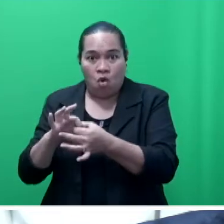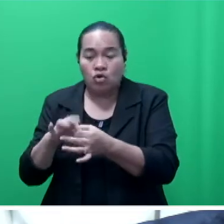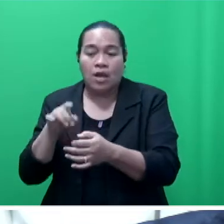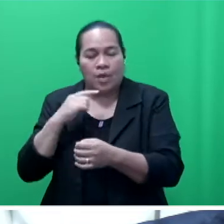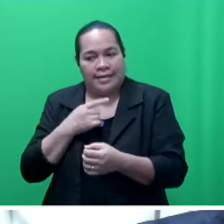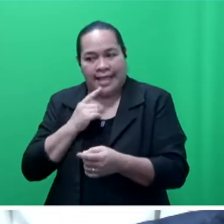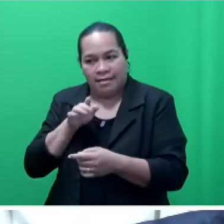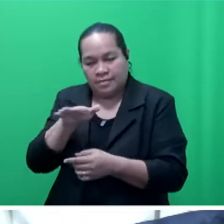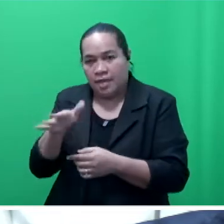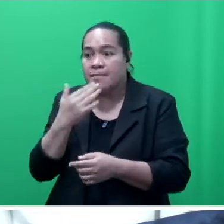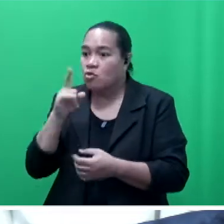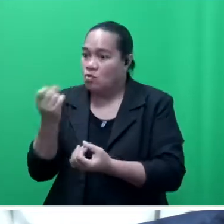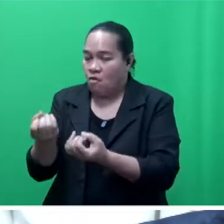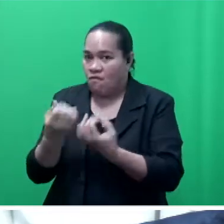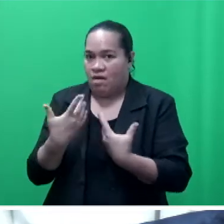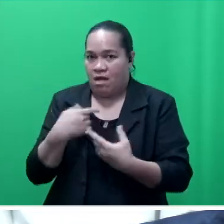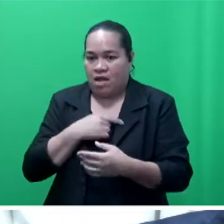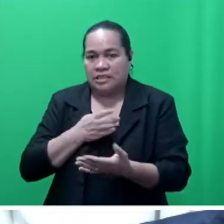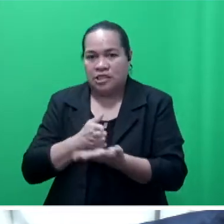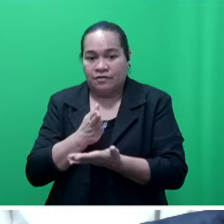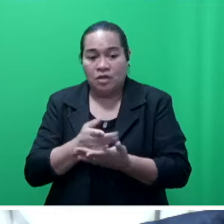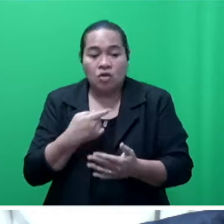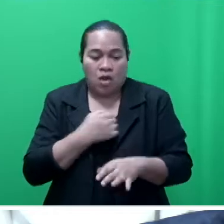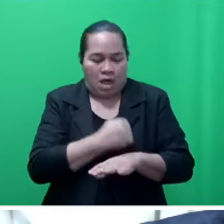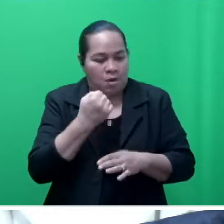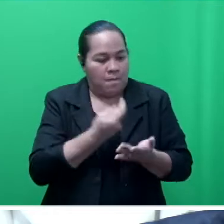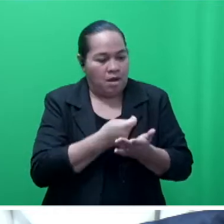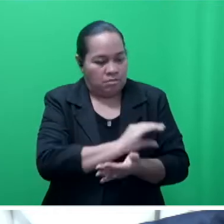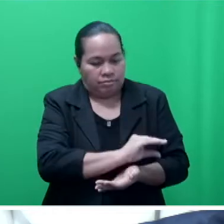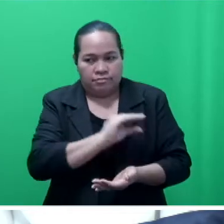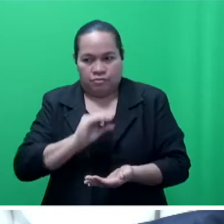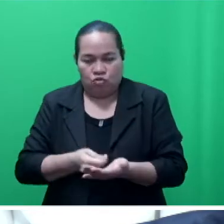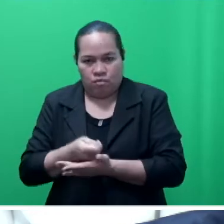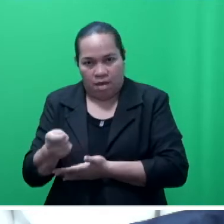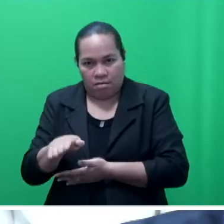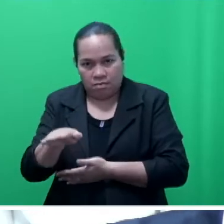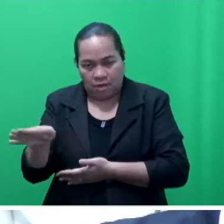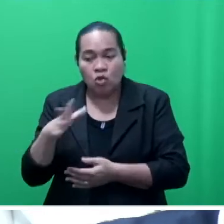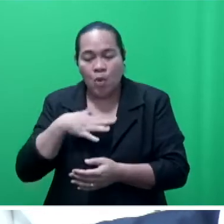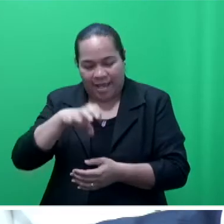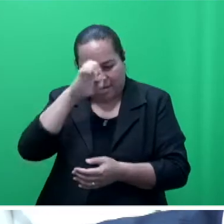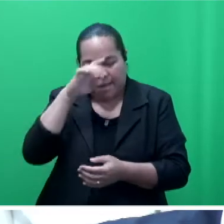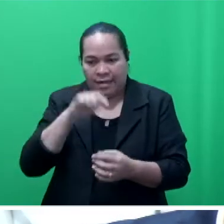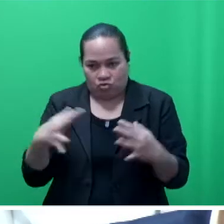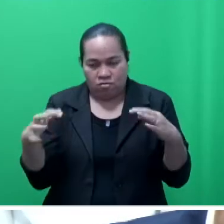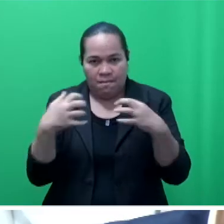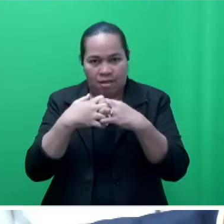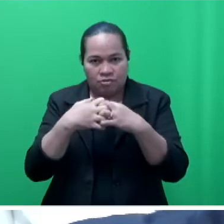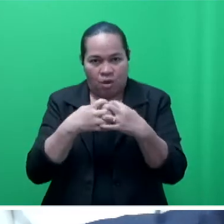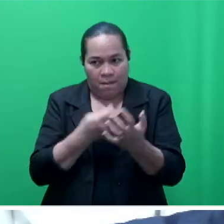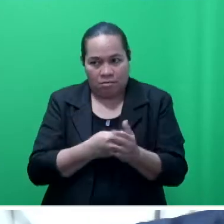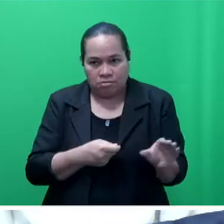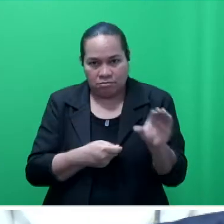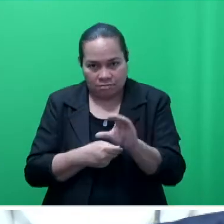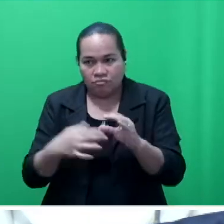particular service to us as tenants. We are forking out a lot of money in that respect, sir, and we expect value for money. So there's about